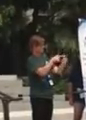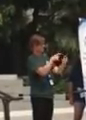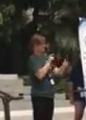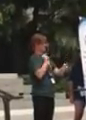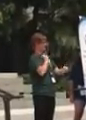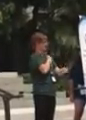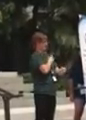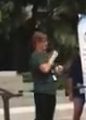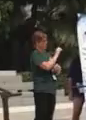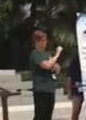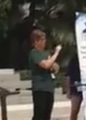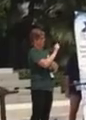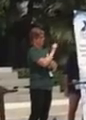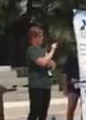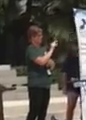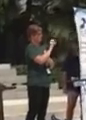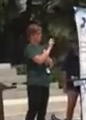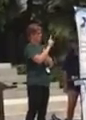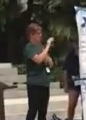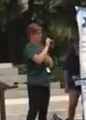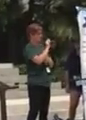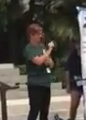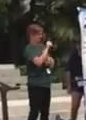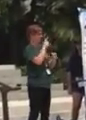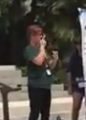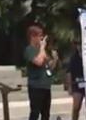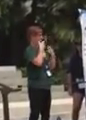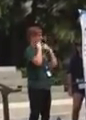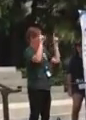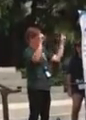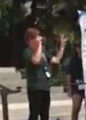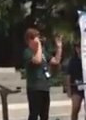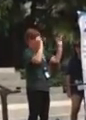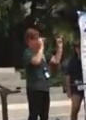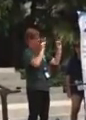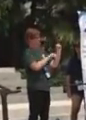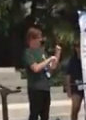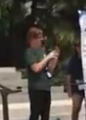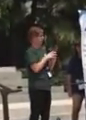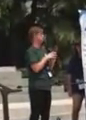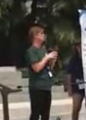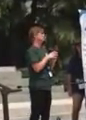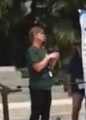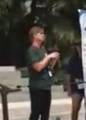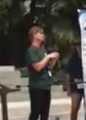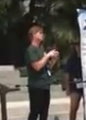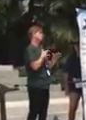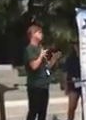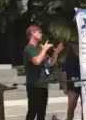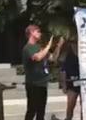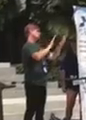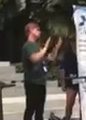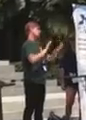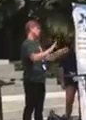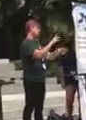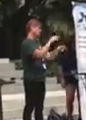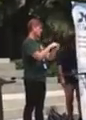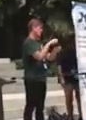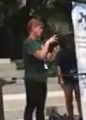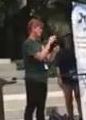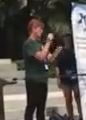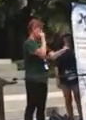Corbett for our accomplishments in teaching this. It feels great being involved and getting